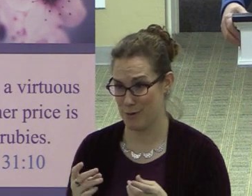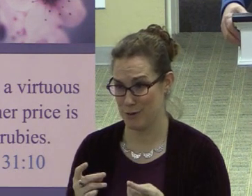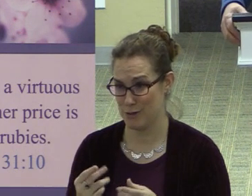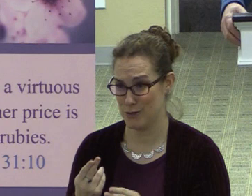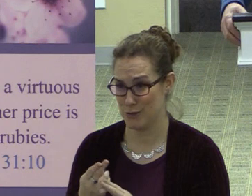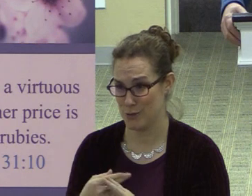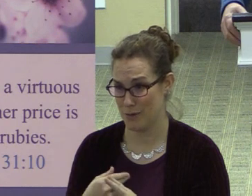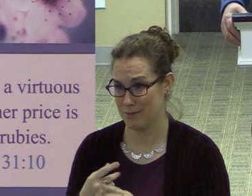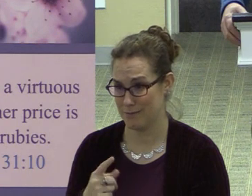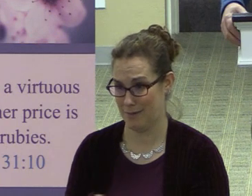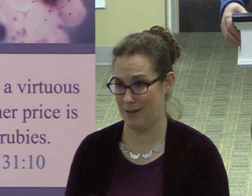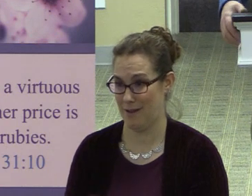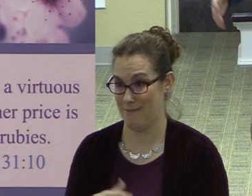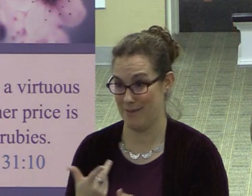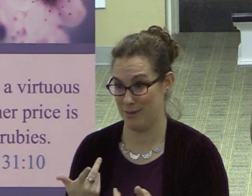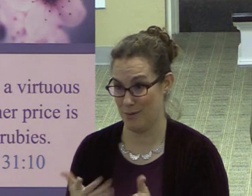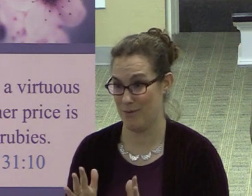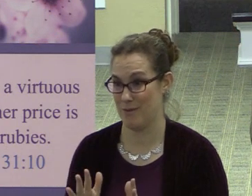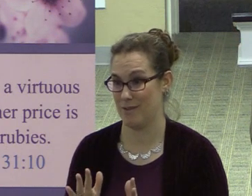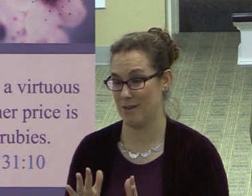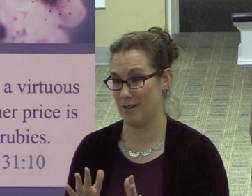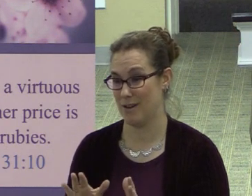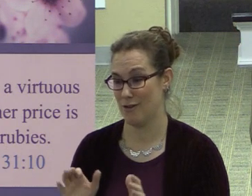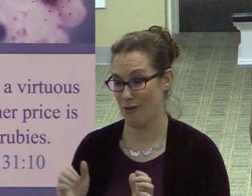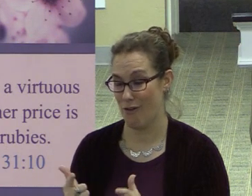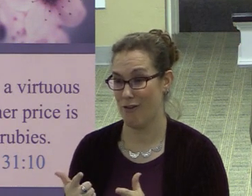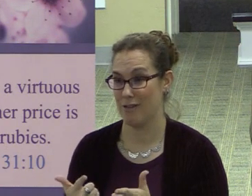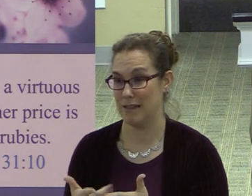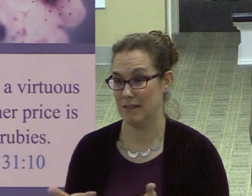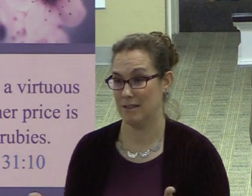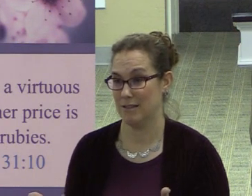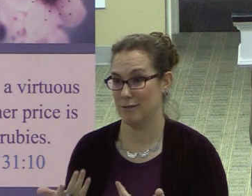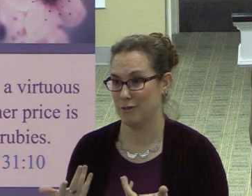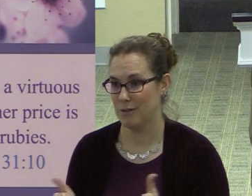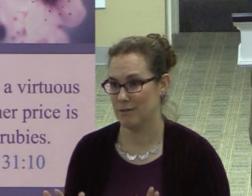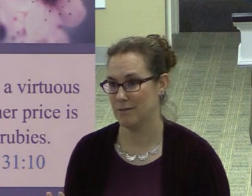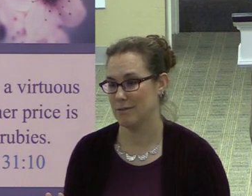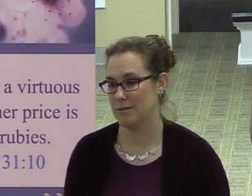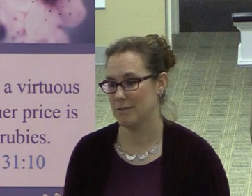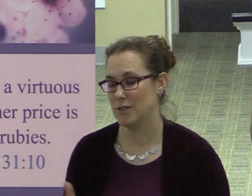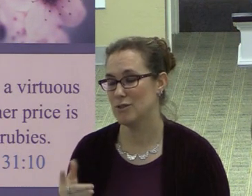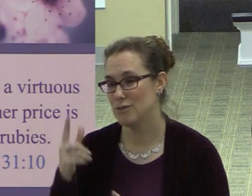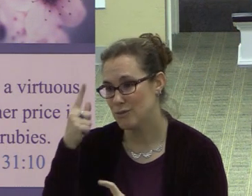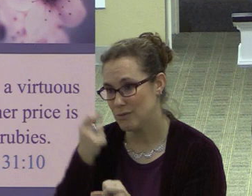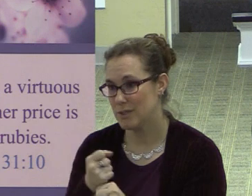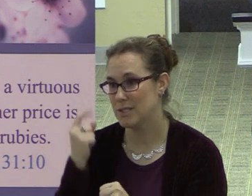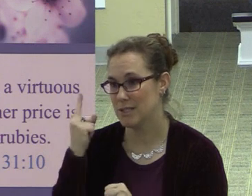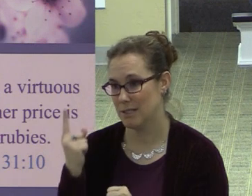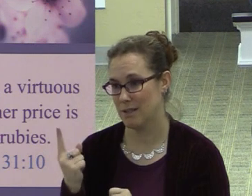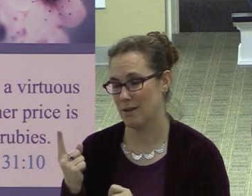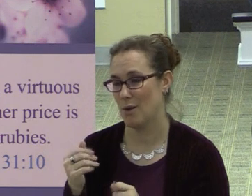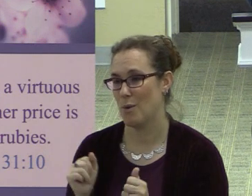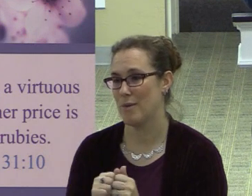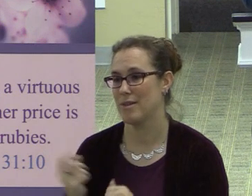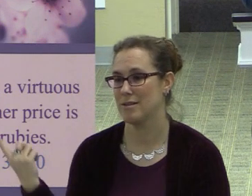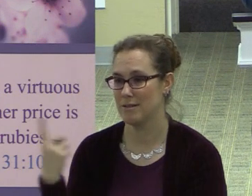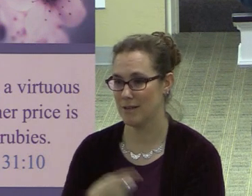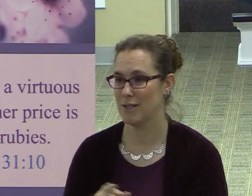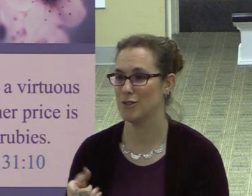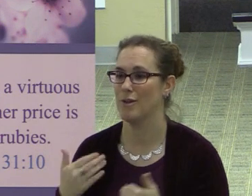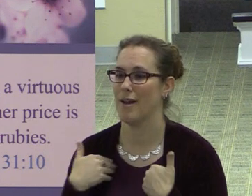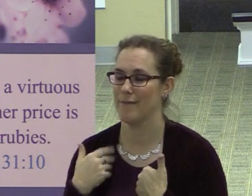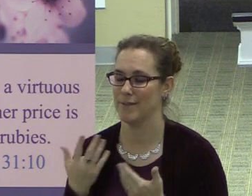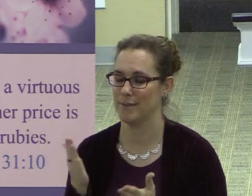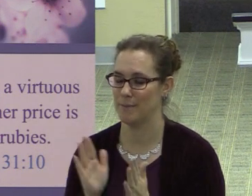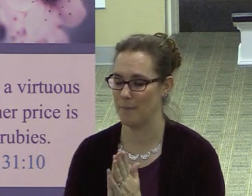with. And all this is done. Just trust him with the days you have. It's all about him. With heads